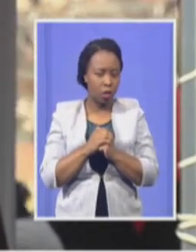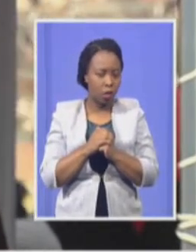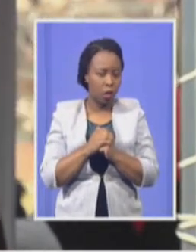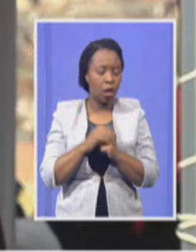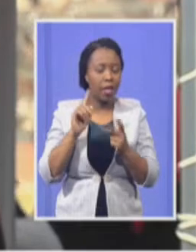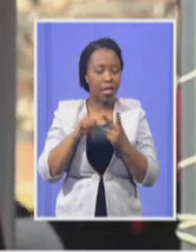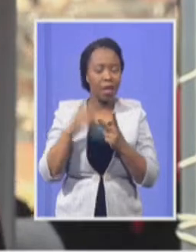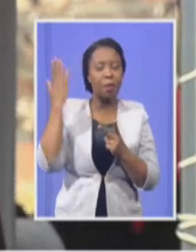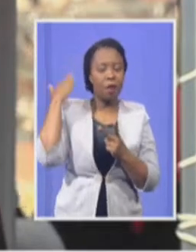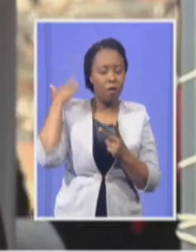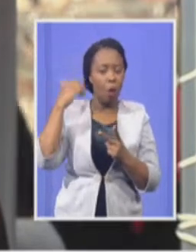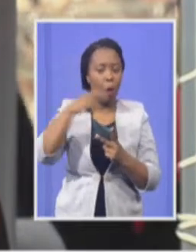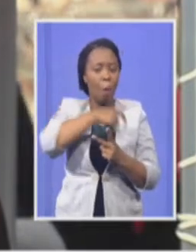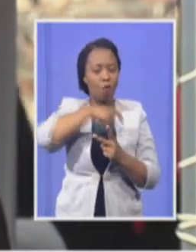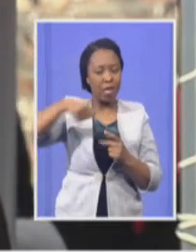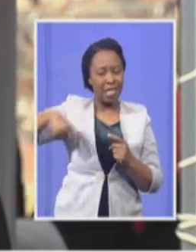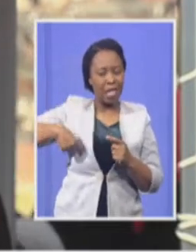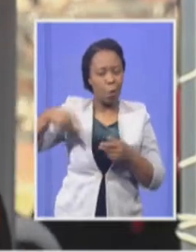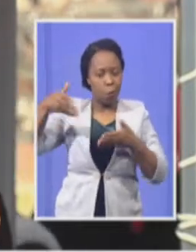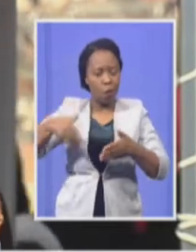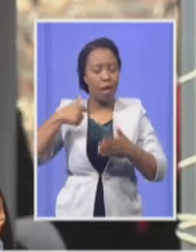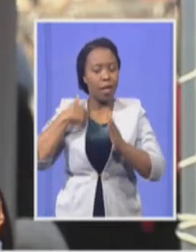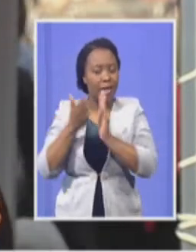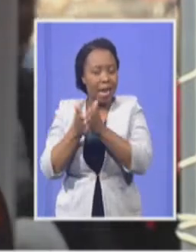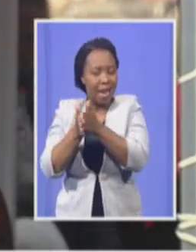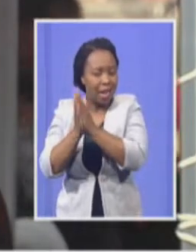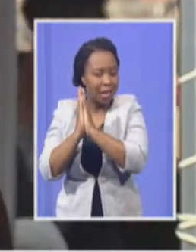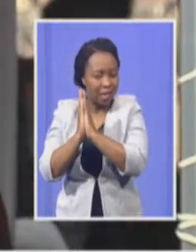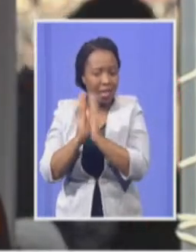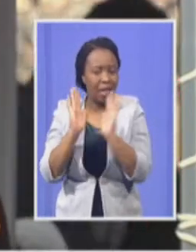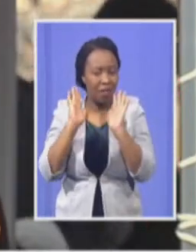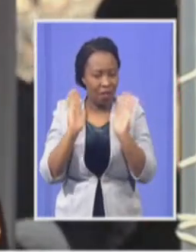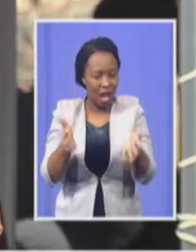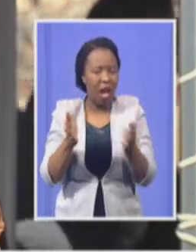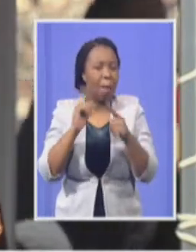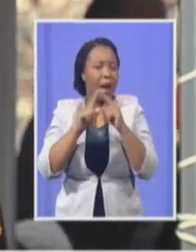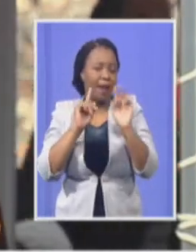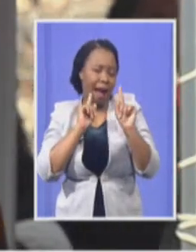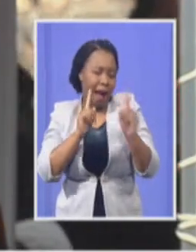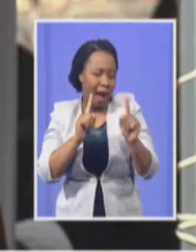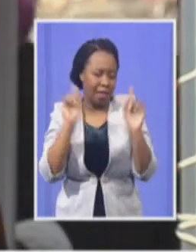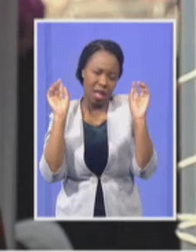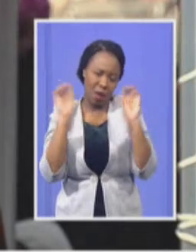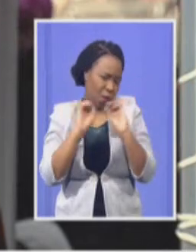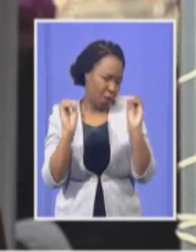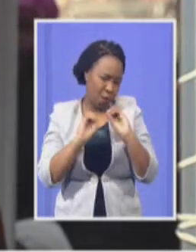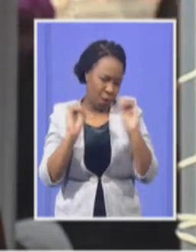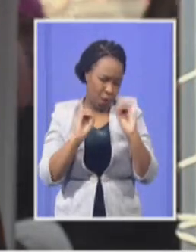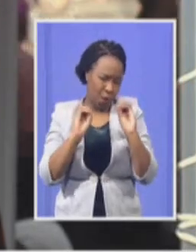wekhona aqala sacela uhambile asithola ngempendulo namhlanje fika bawubhekela